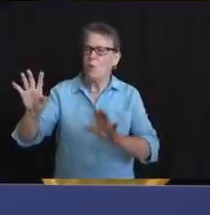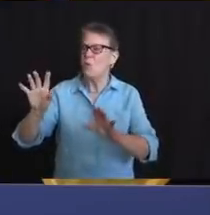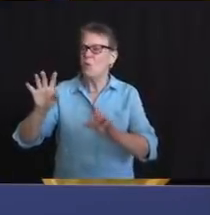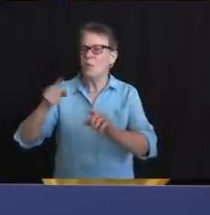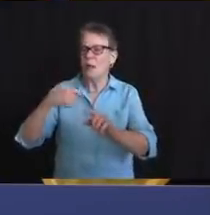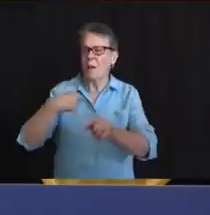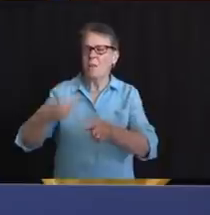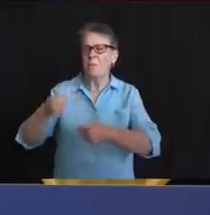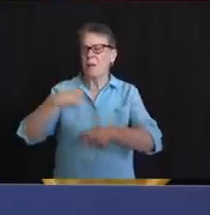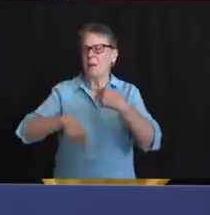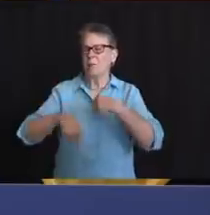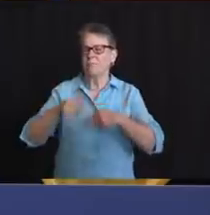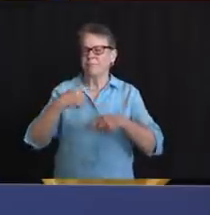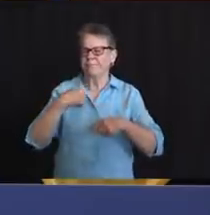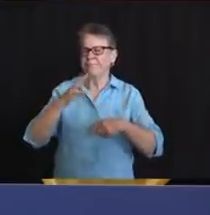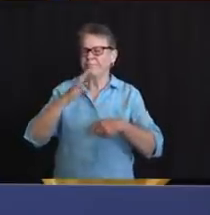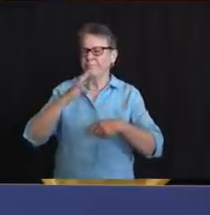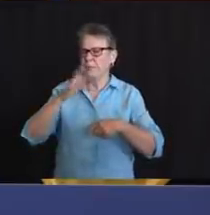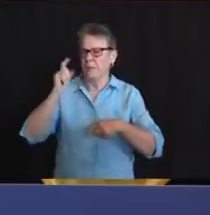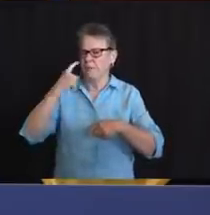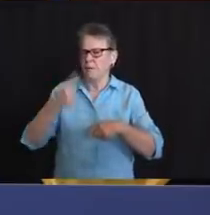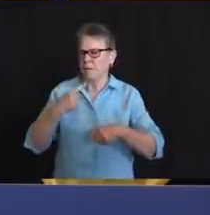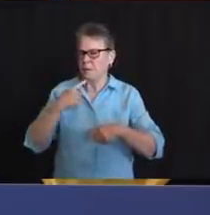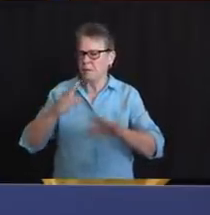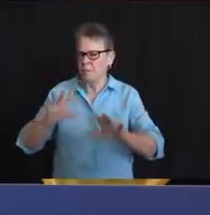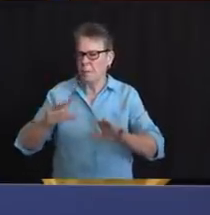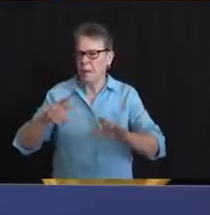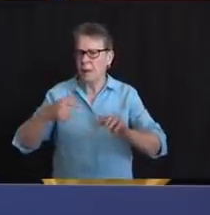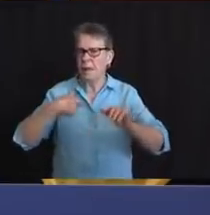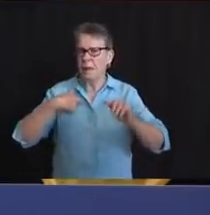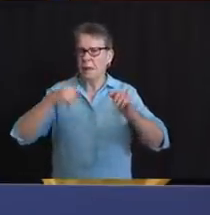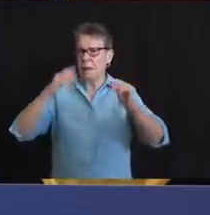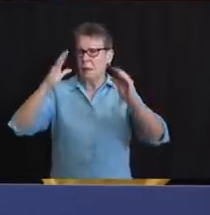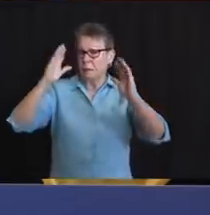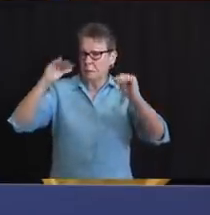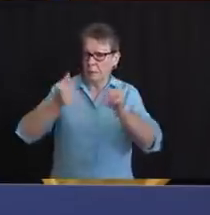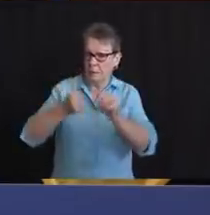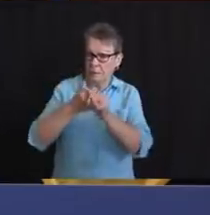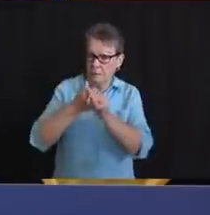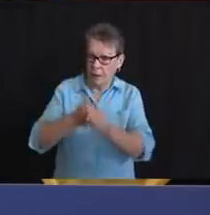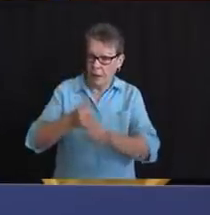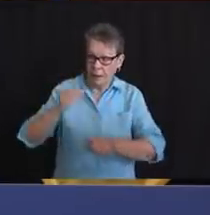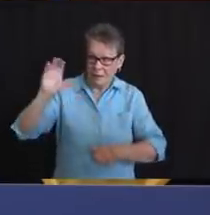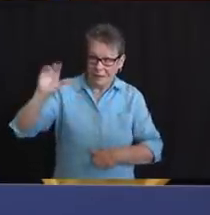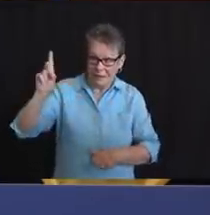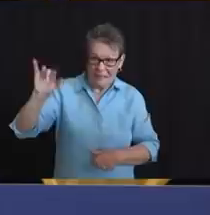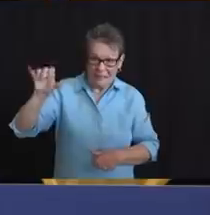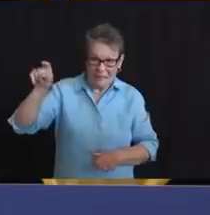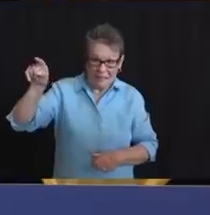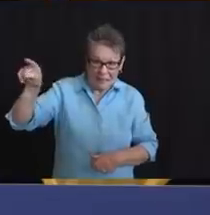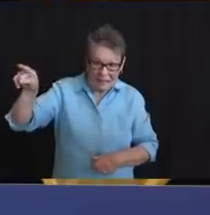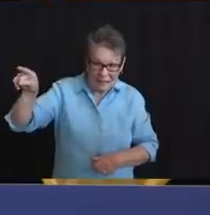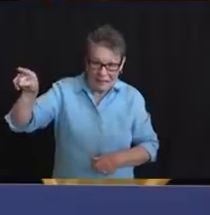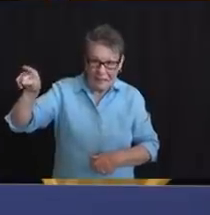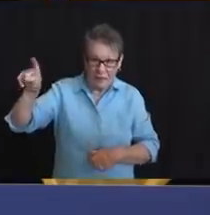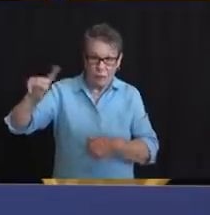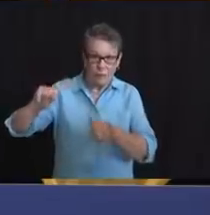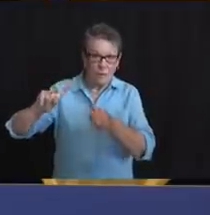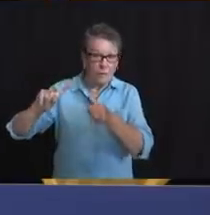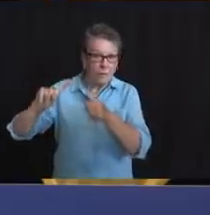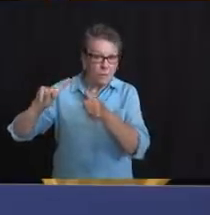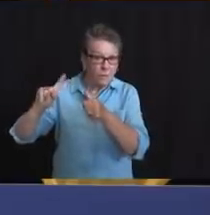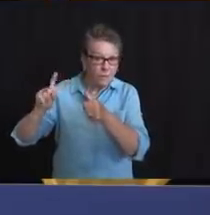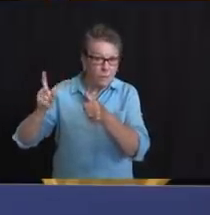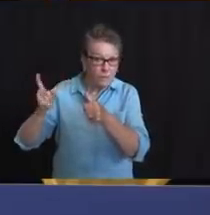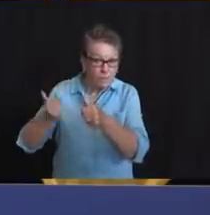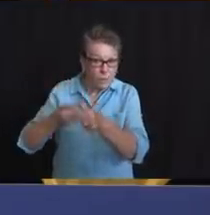expected, I think we had expected that the CDC would make the move on 6 feet before they made the move on masking. So that